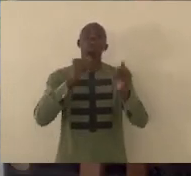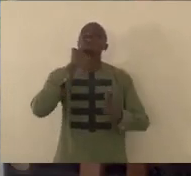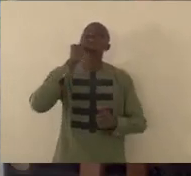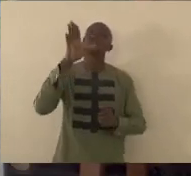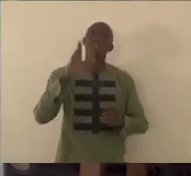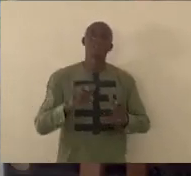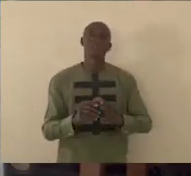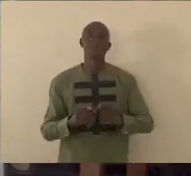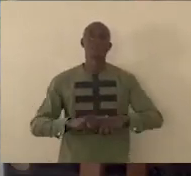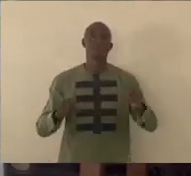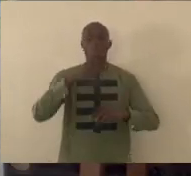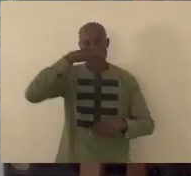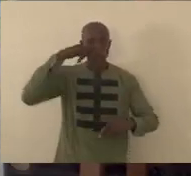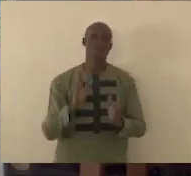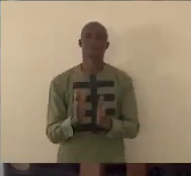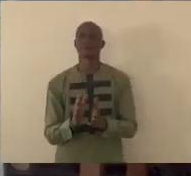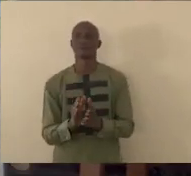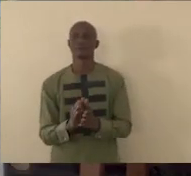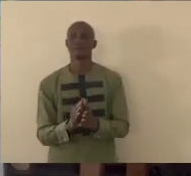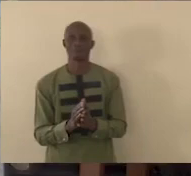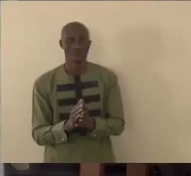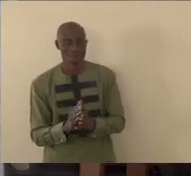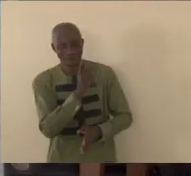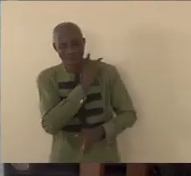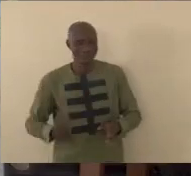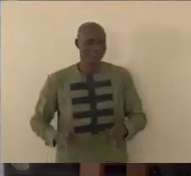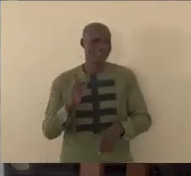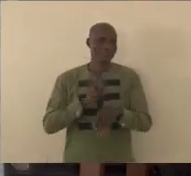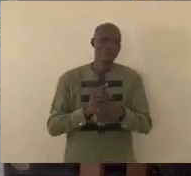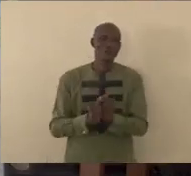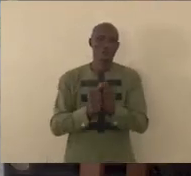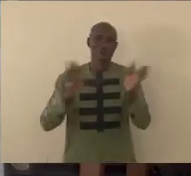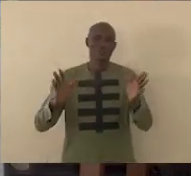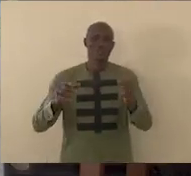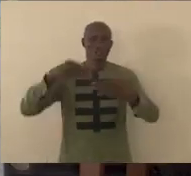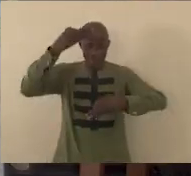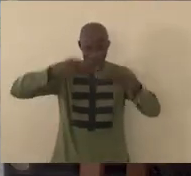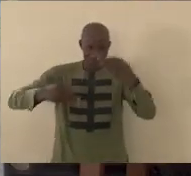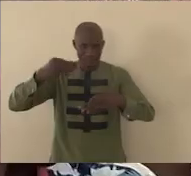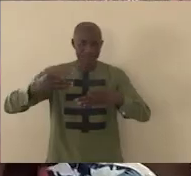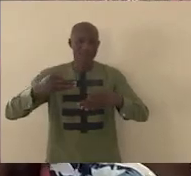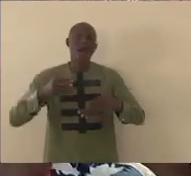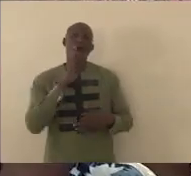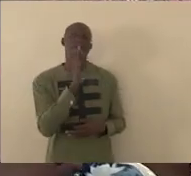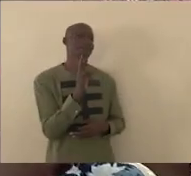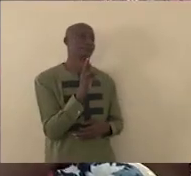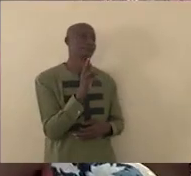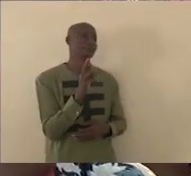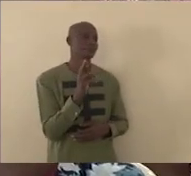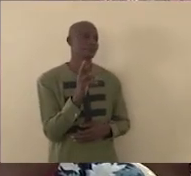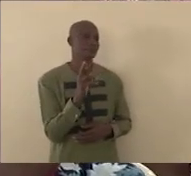of bandits or a gang of robbers. Can we say that together? Kingdoms devoid of justice